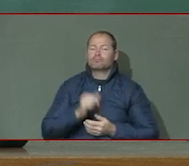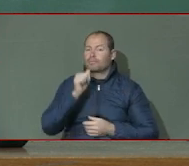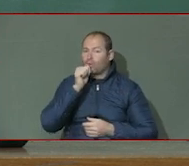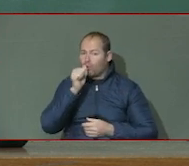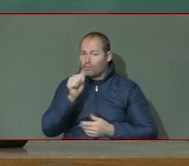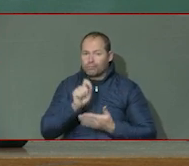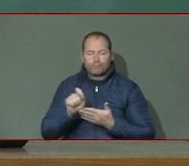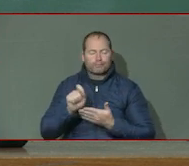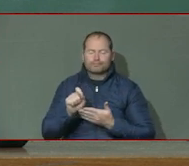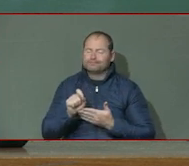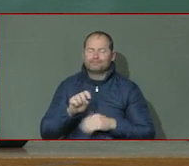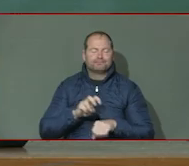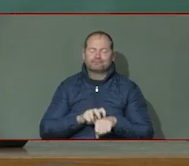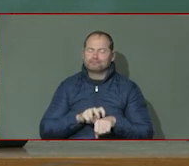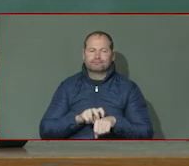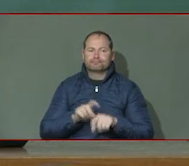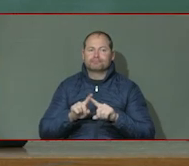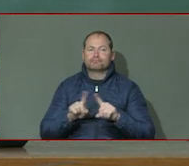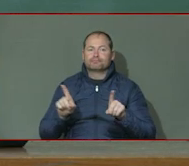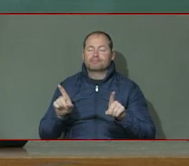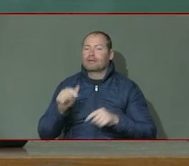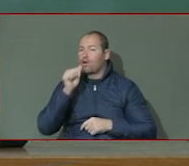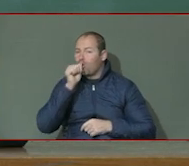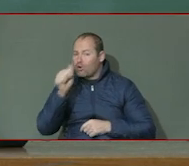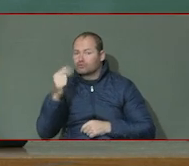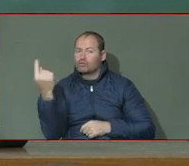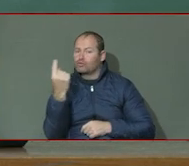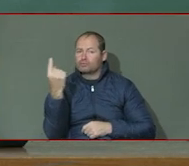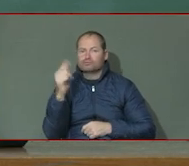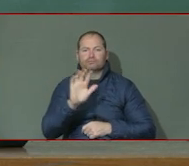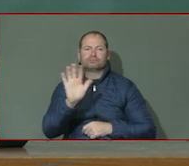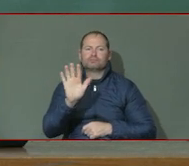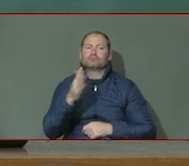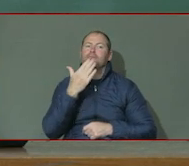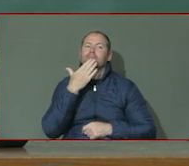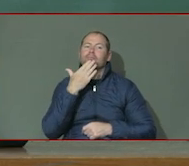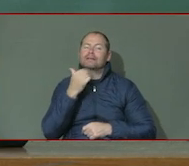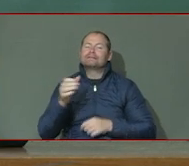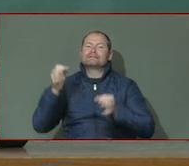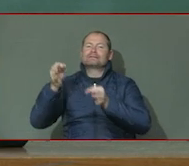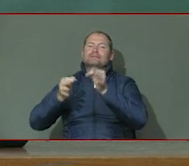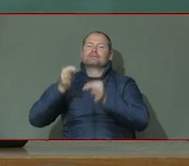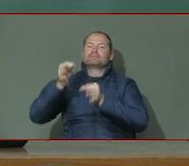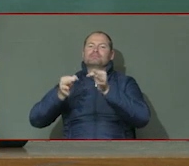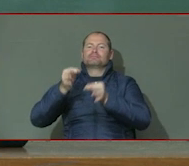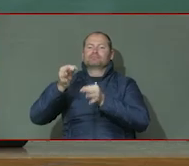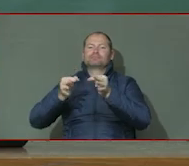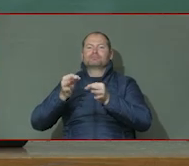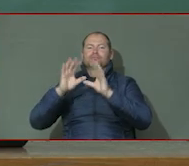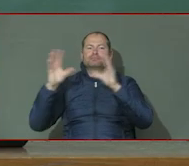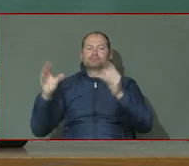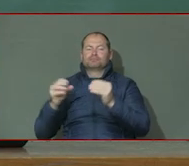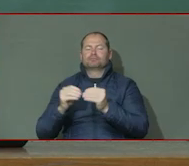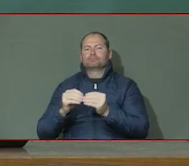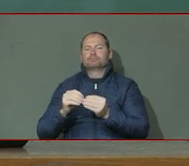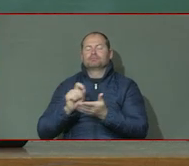that, but don't just write the answer of that. Always rather do that and in your final answer than only